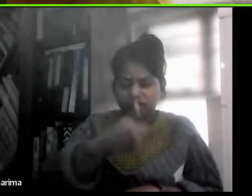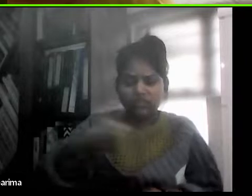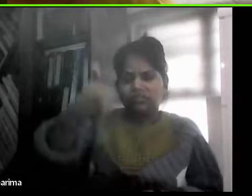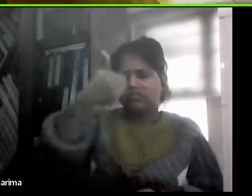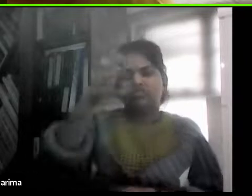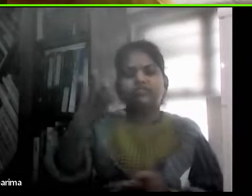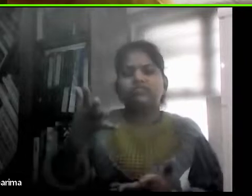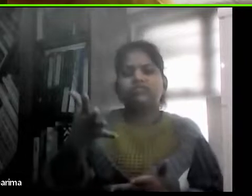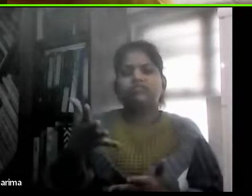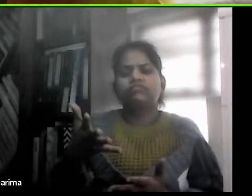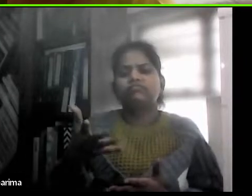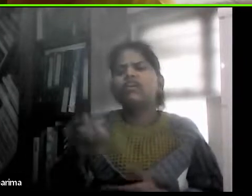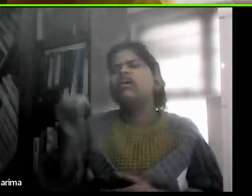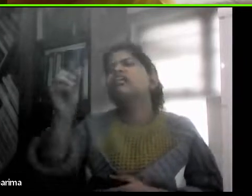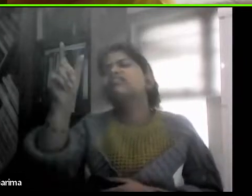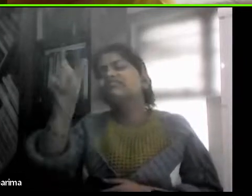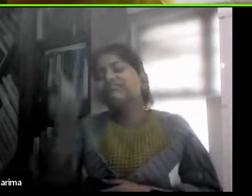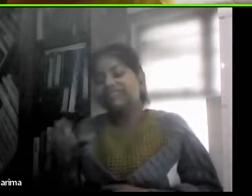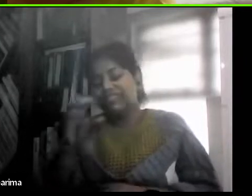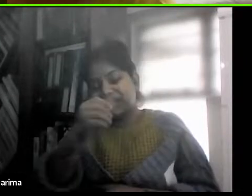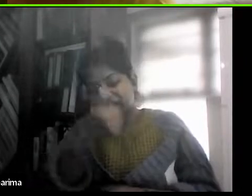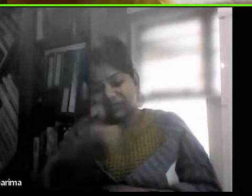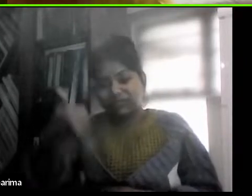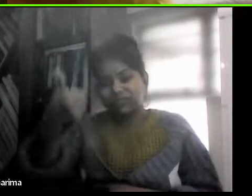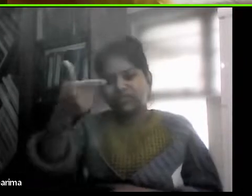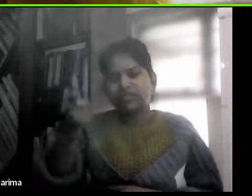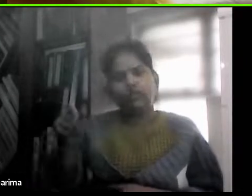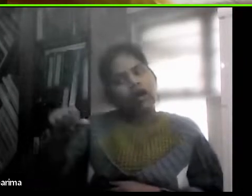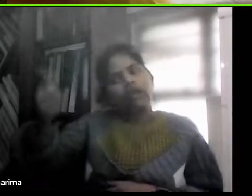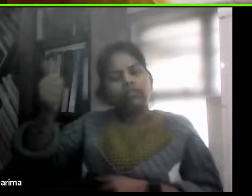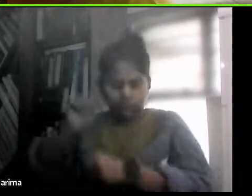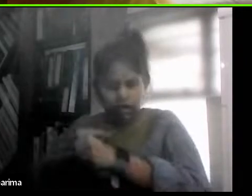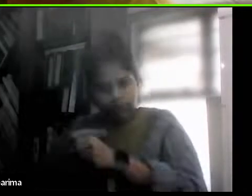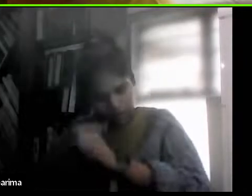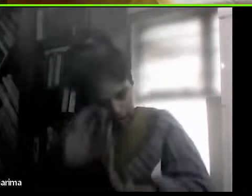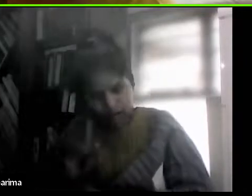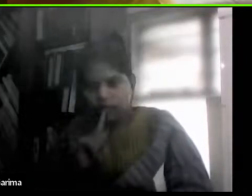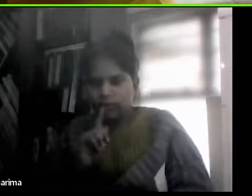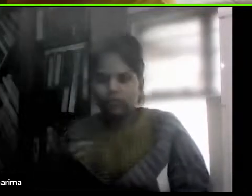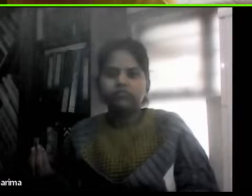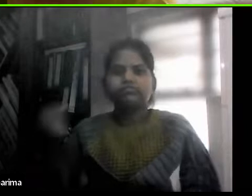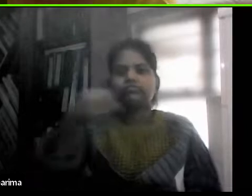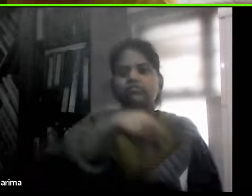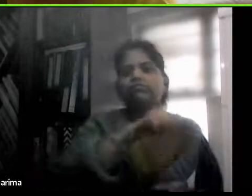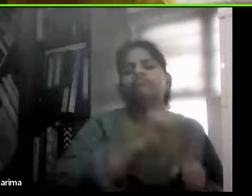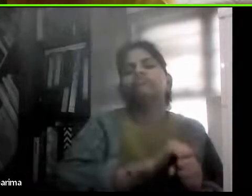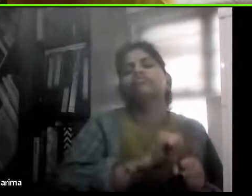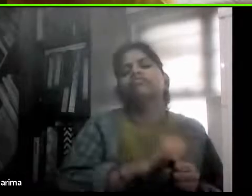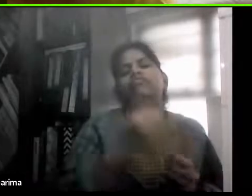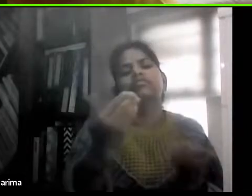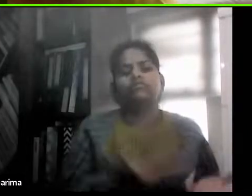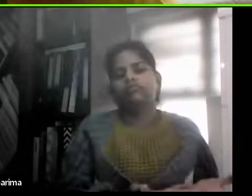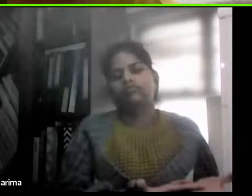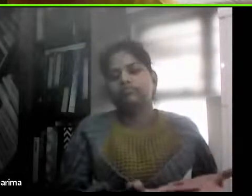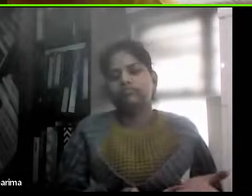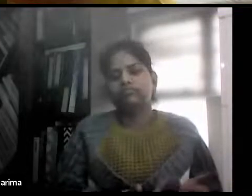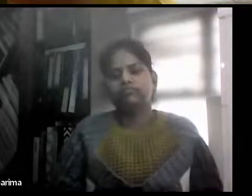additional charge commissioner. Exactly. So he's in charge of something else and he has an additional charge of disability. Eva,